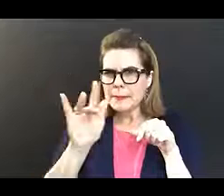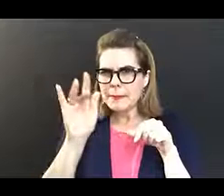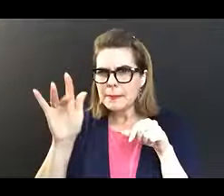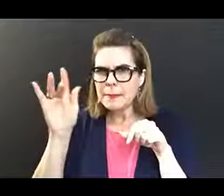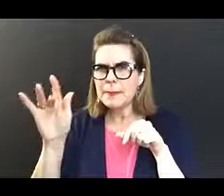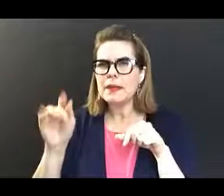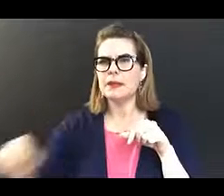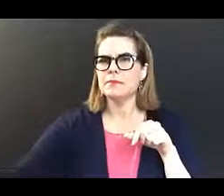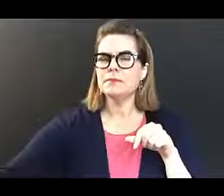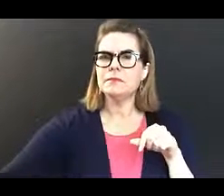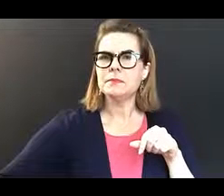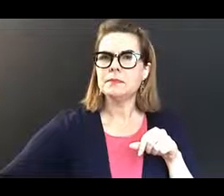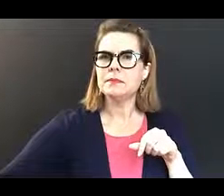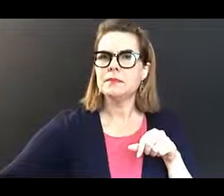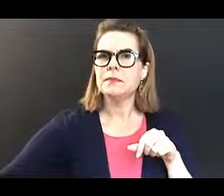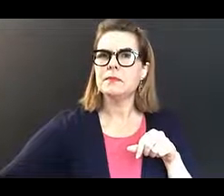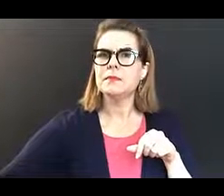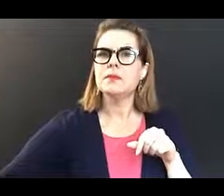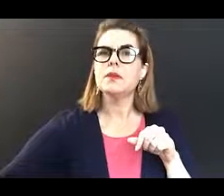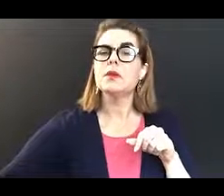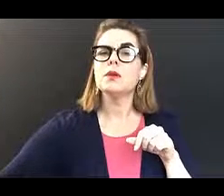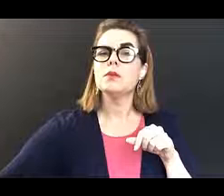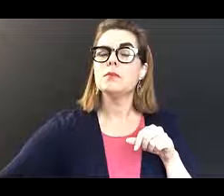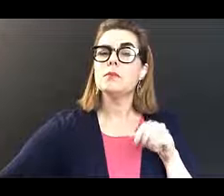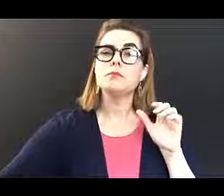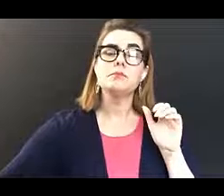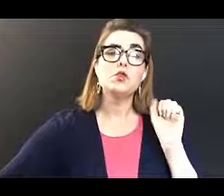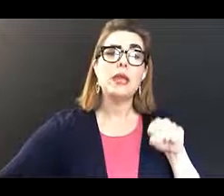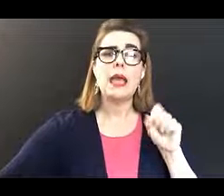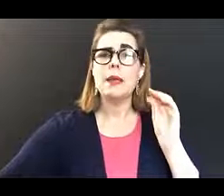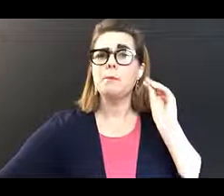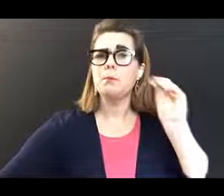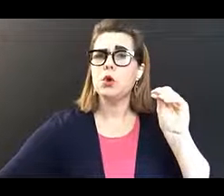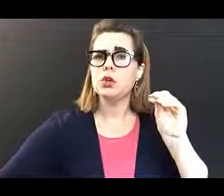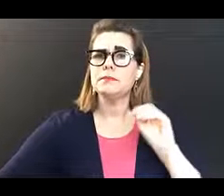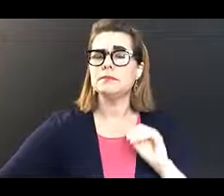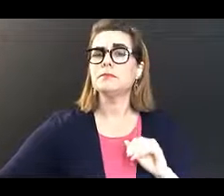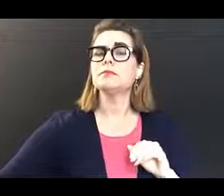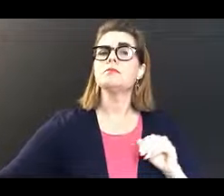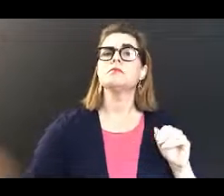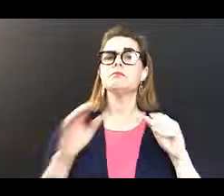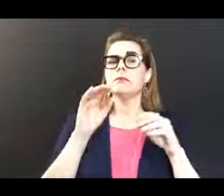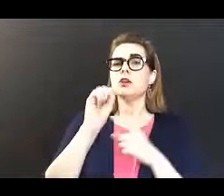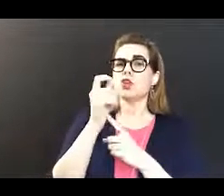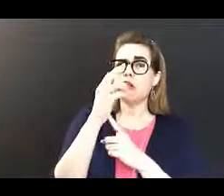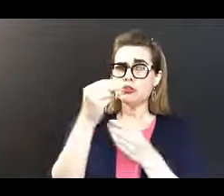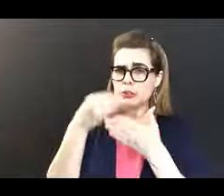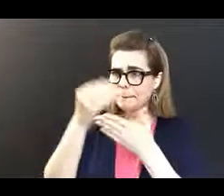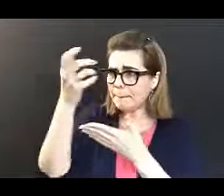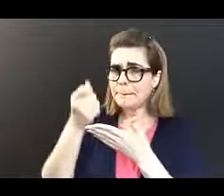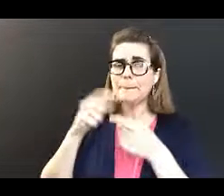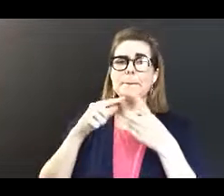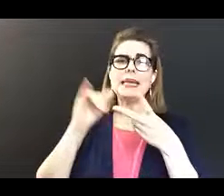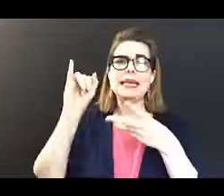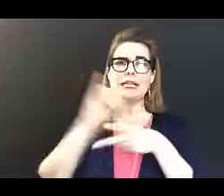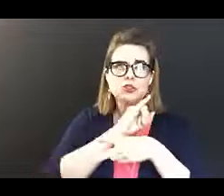is a category you can filter by scholarships, by internships, to see the different opportunities. So this is one platform, and we, as I mentioned,